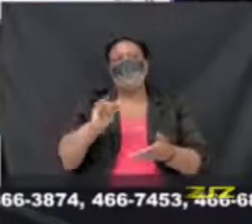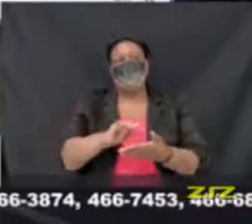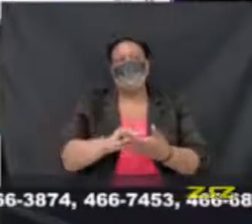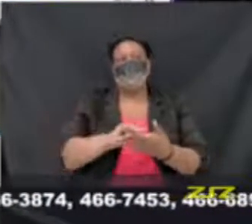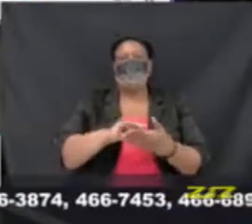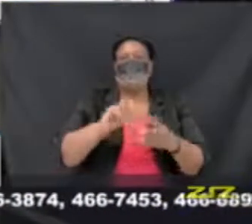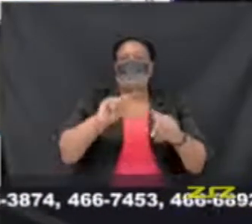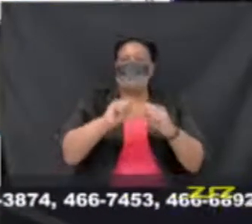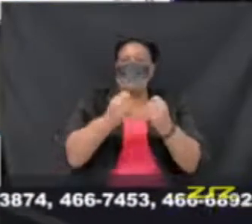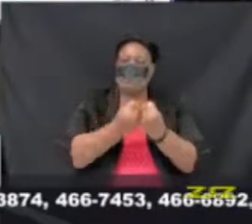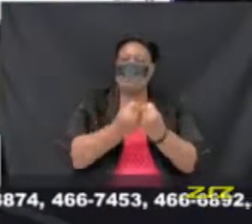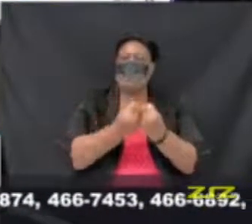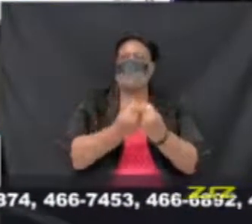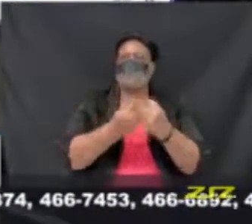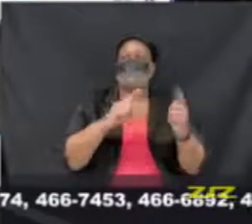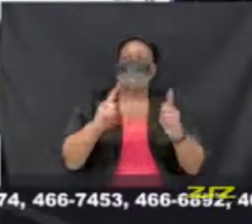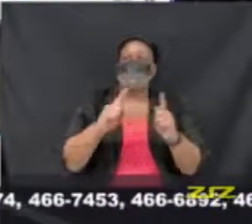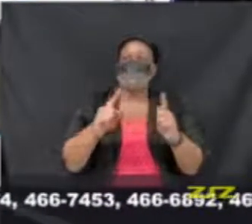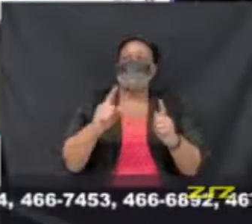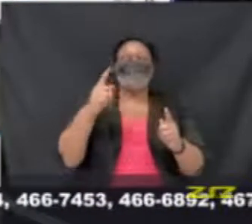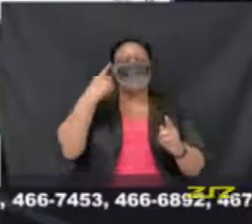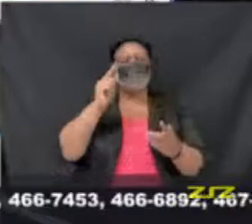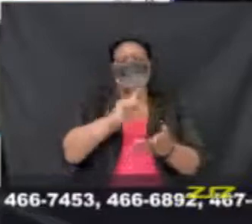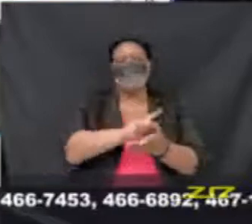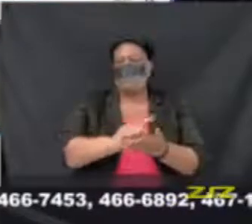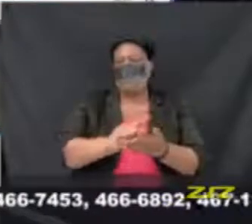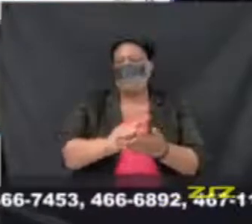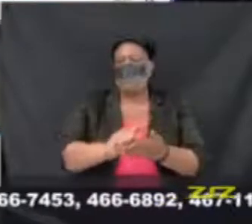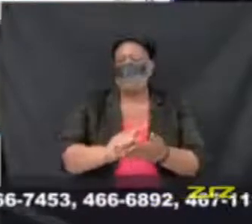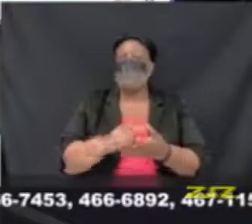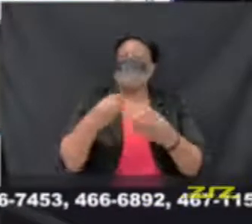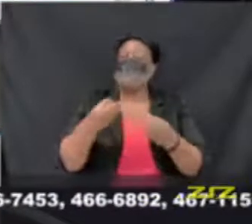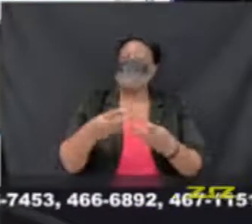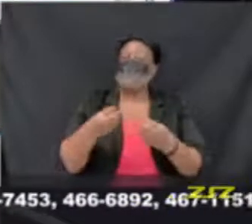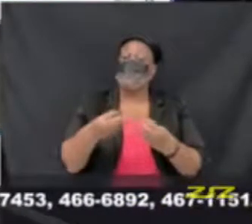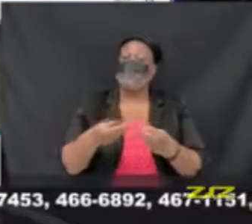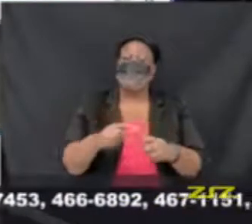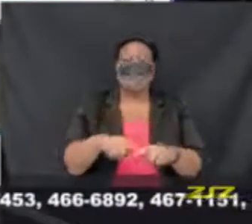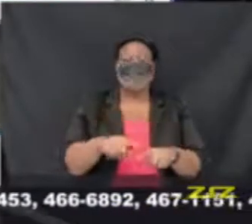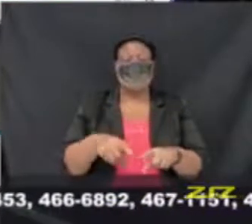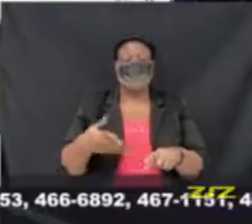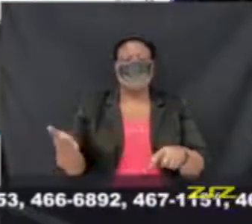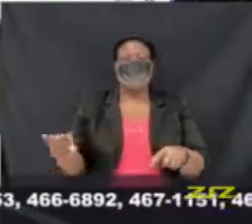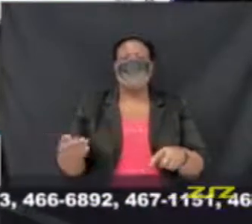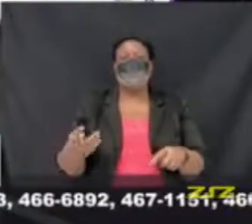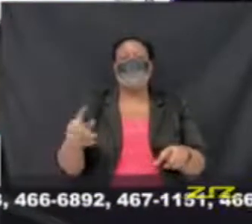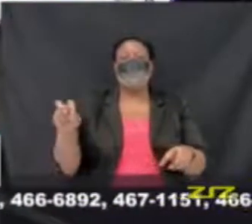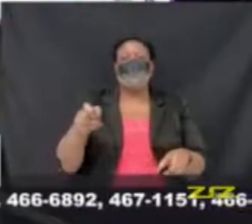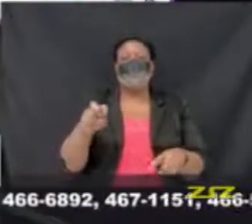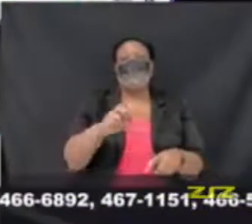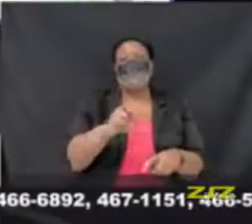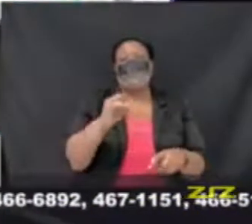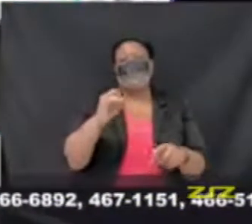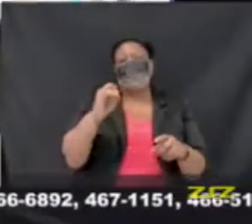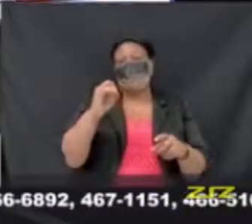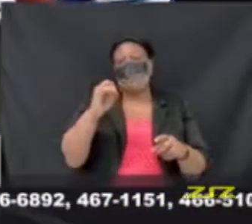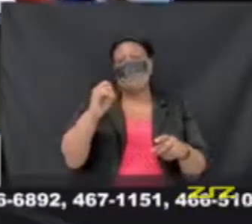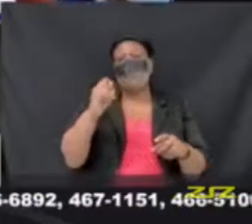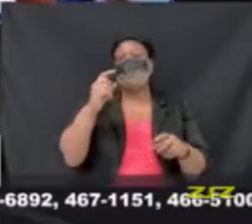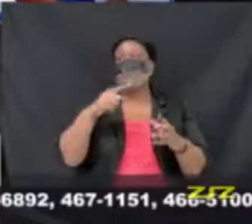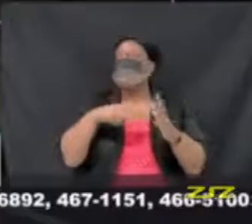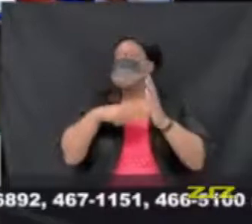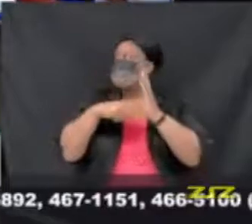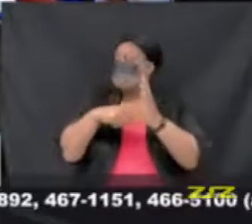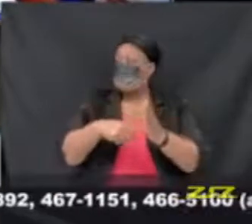week. And they are numerous, as we see that the tourism sector is beginning to